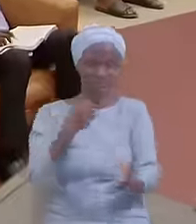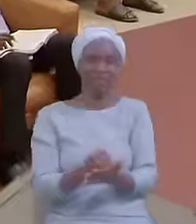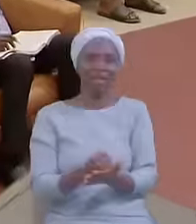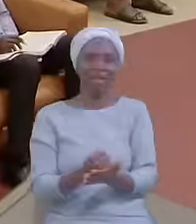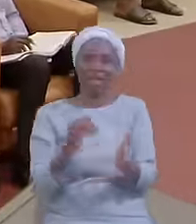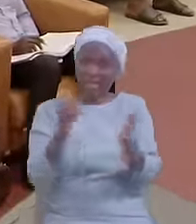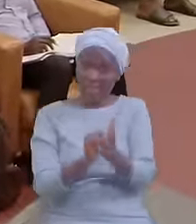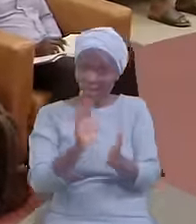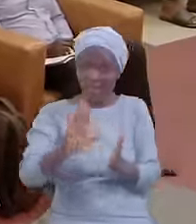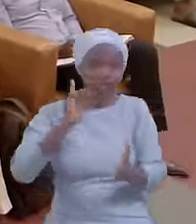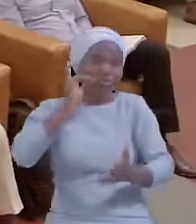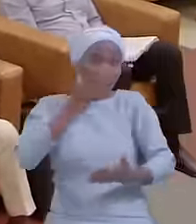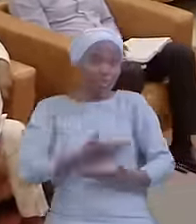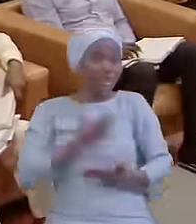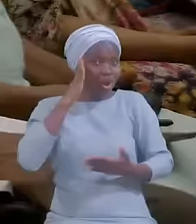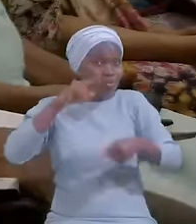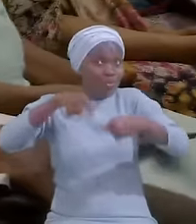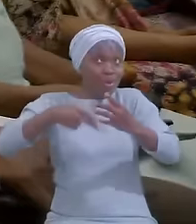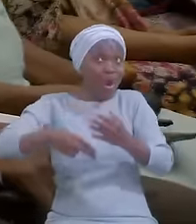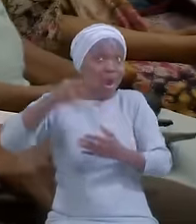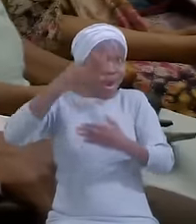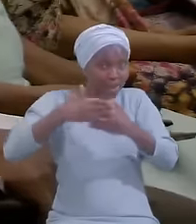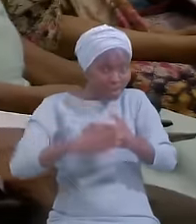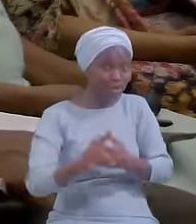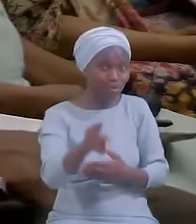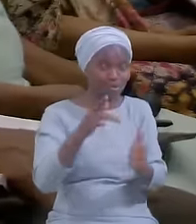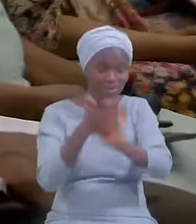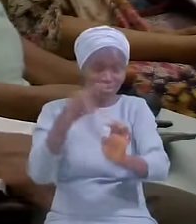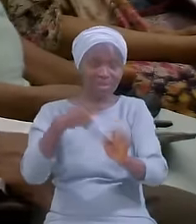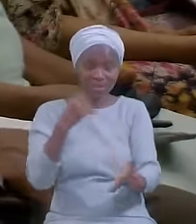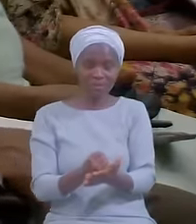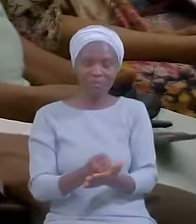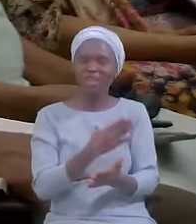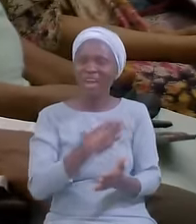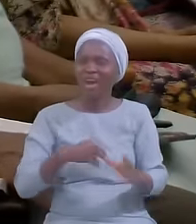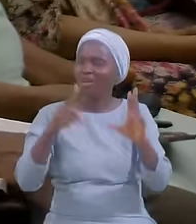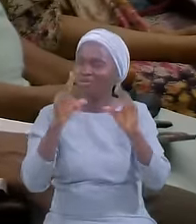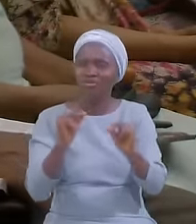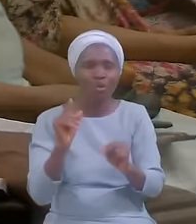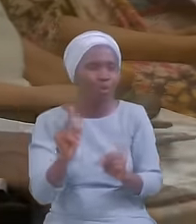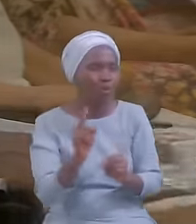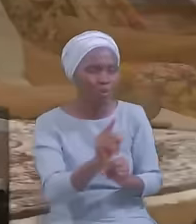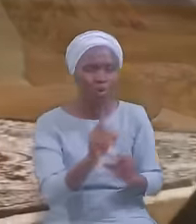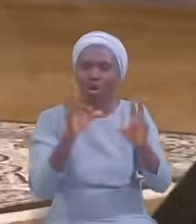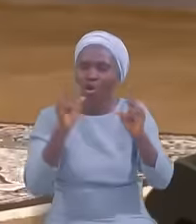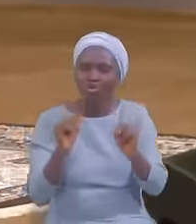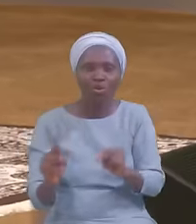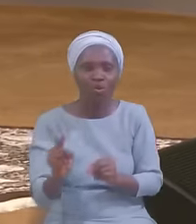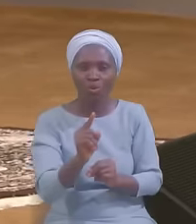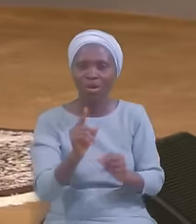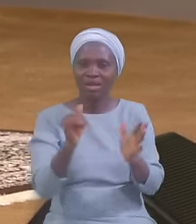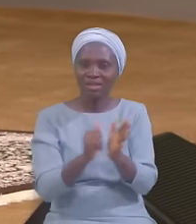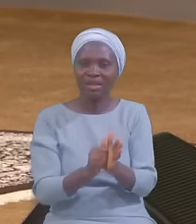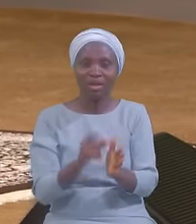That your daughter will go beyond you. And nobody now that you are spending your